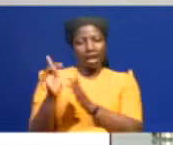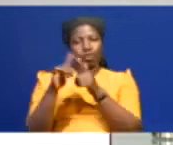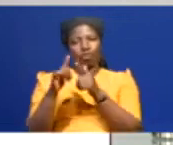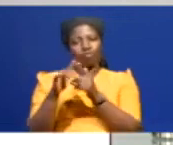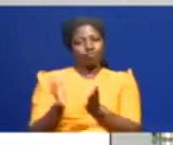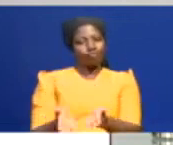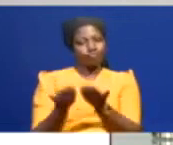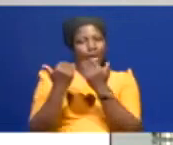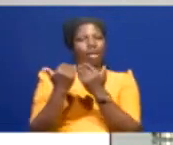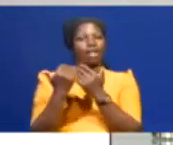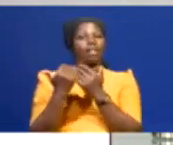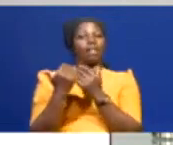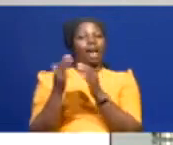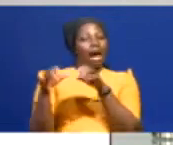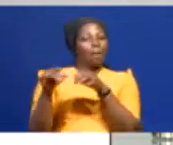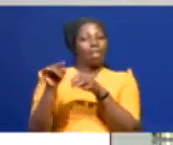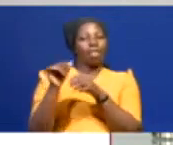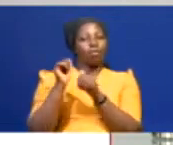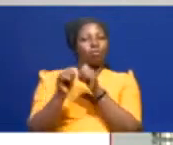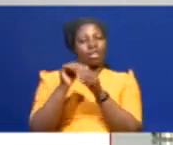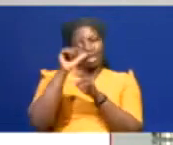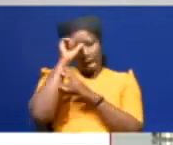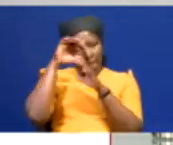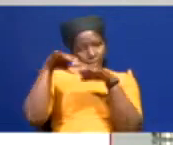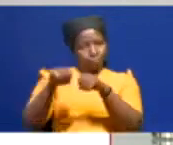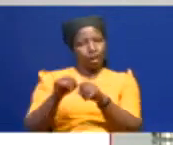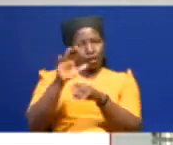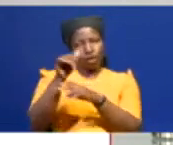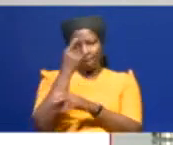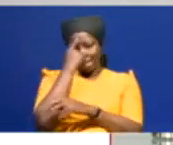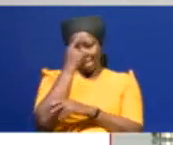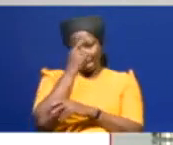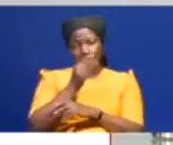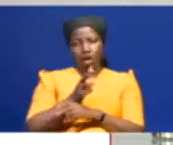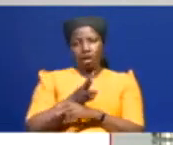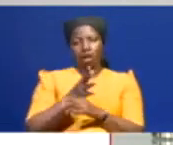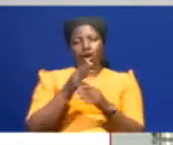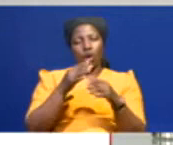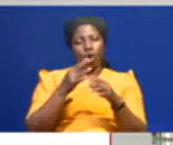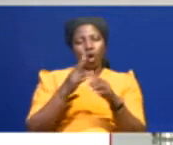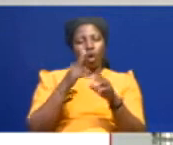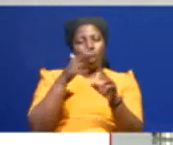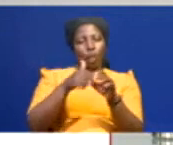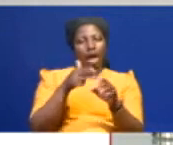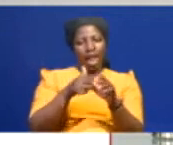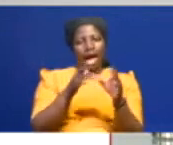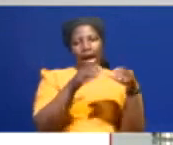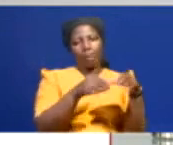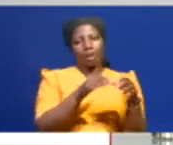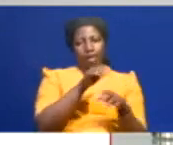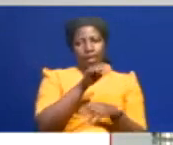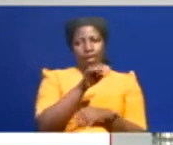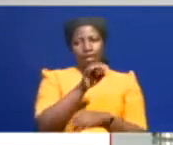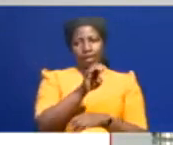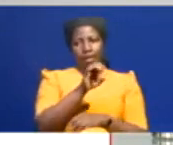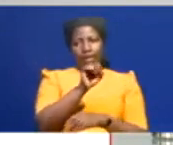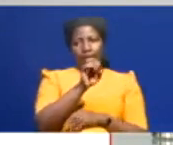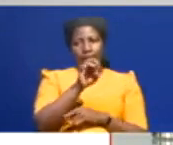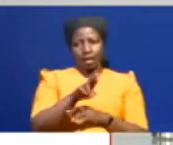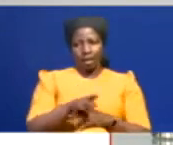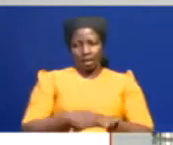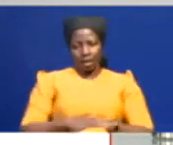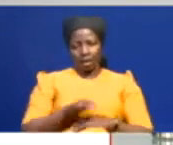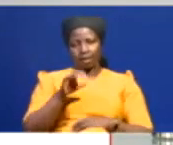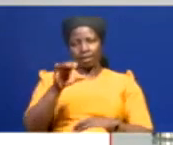which was acquired by the government from Indian oil giant Essar. The CS spoke during a tour of the facility in